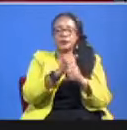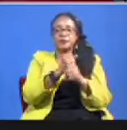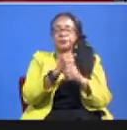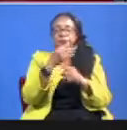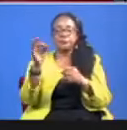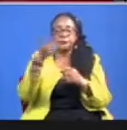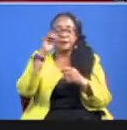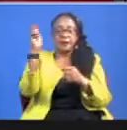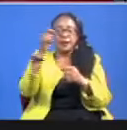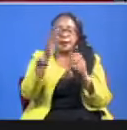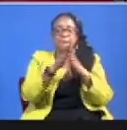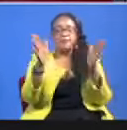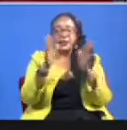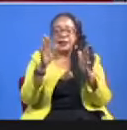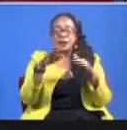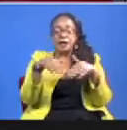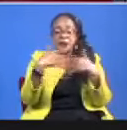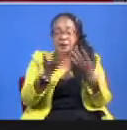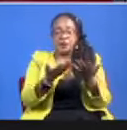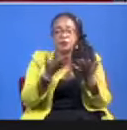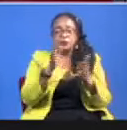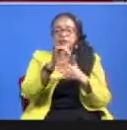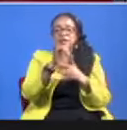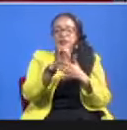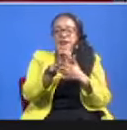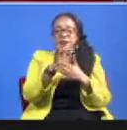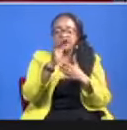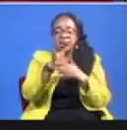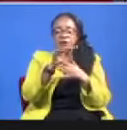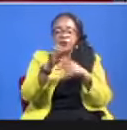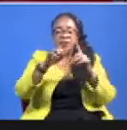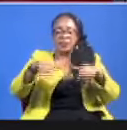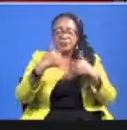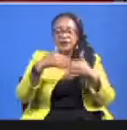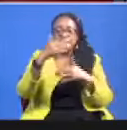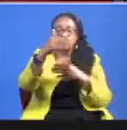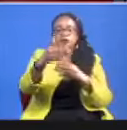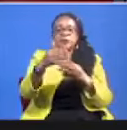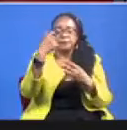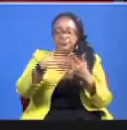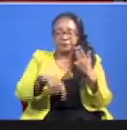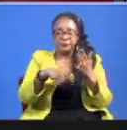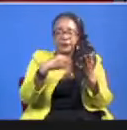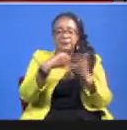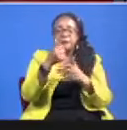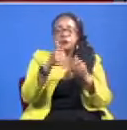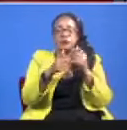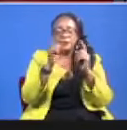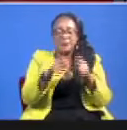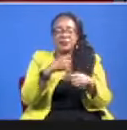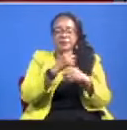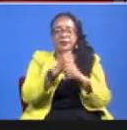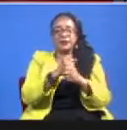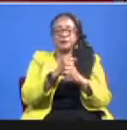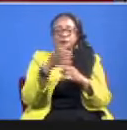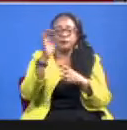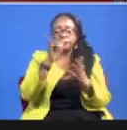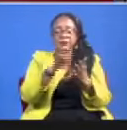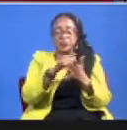is taking on behalf of the Kenyan public, and how, of course, that calls for claims, future taxes and payments that have to be